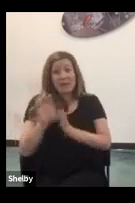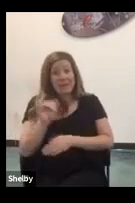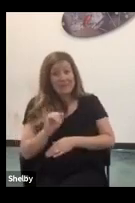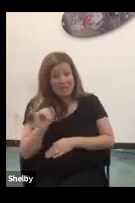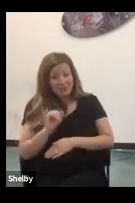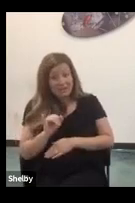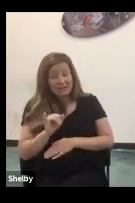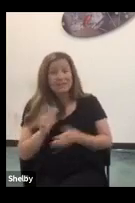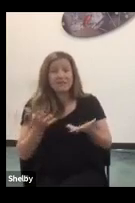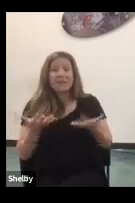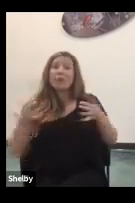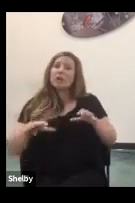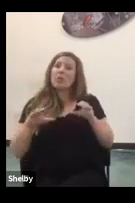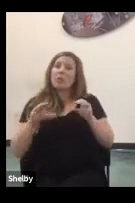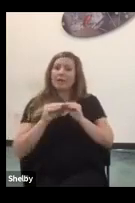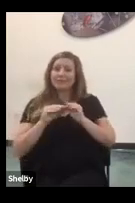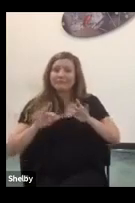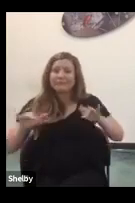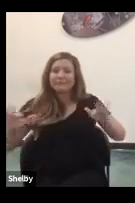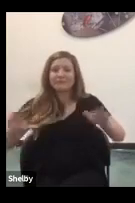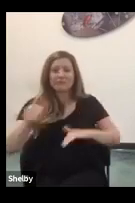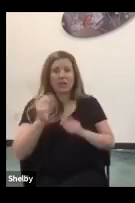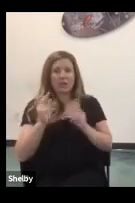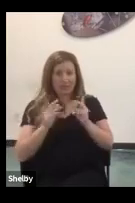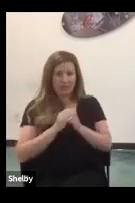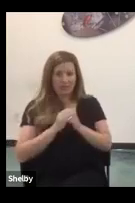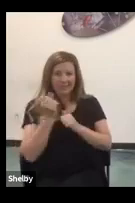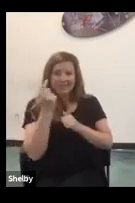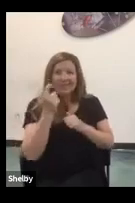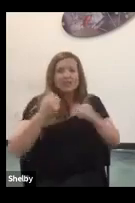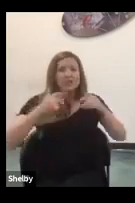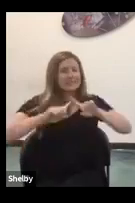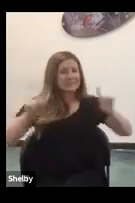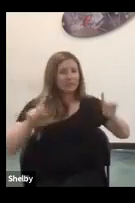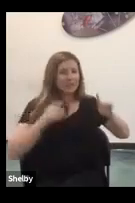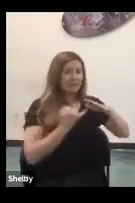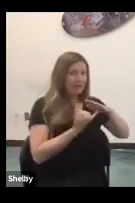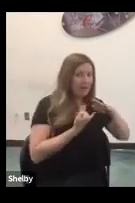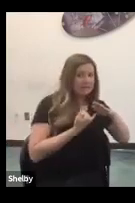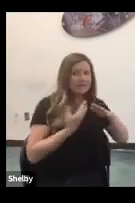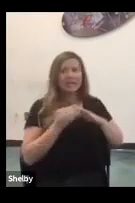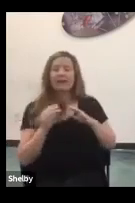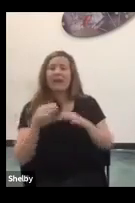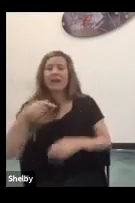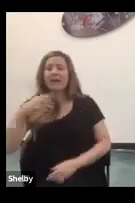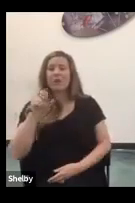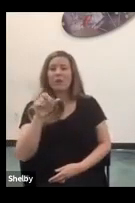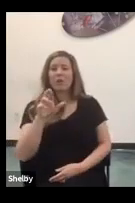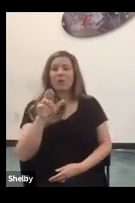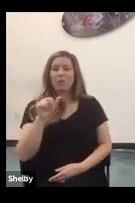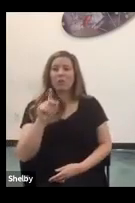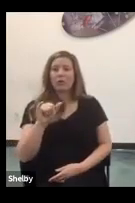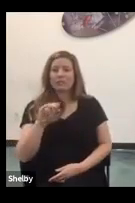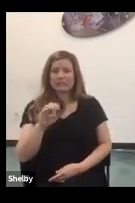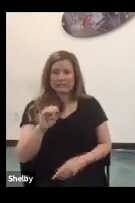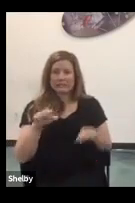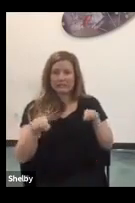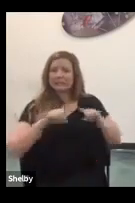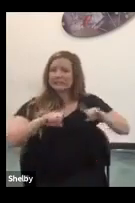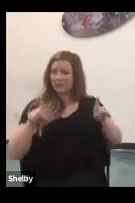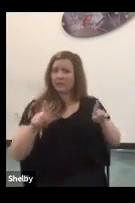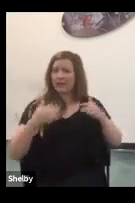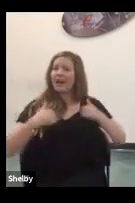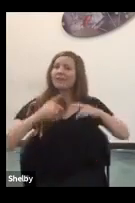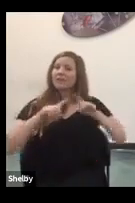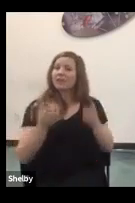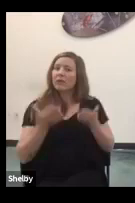not want that to be spread throughout our community. So these are different branches, and so they have different recommendations and different timelines, and that's a